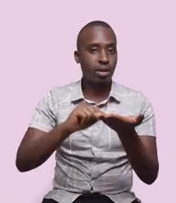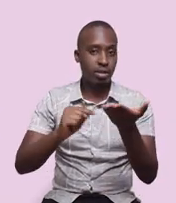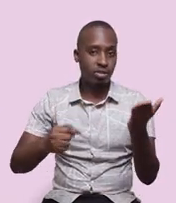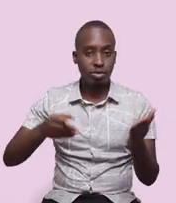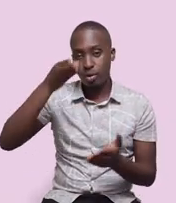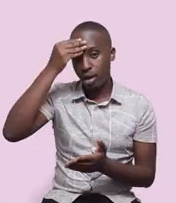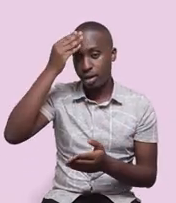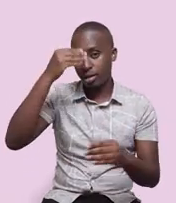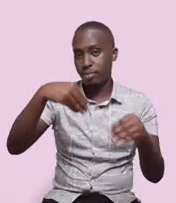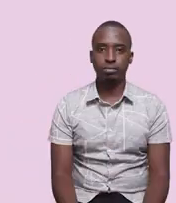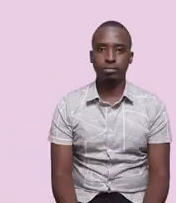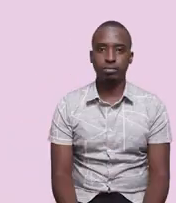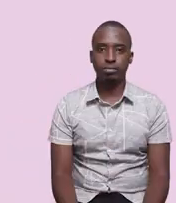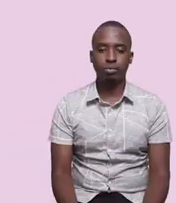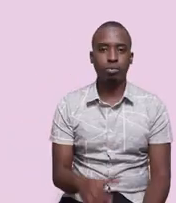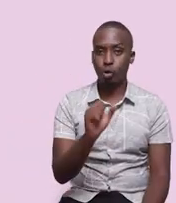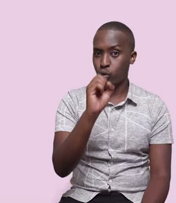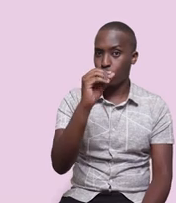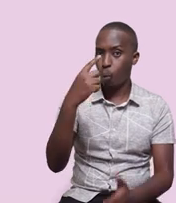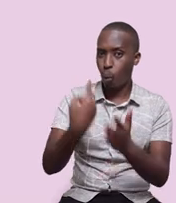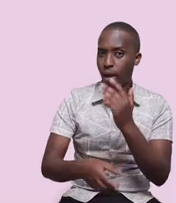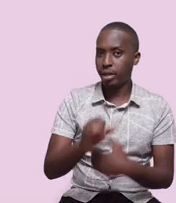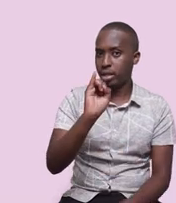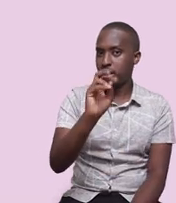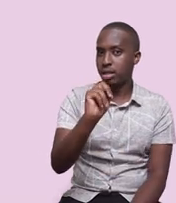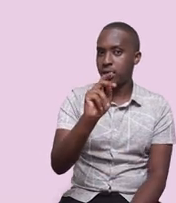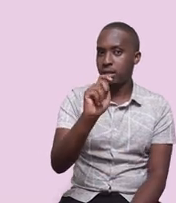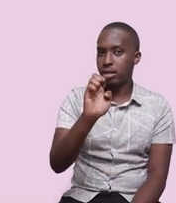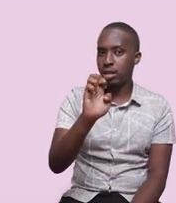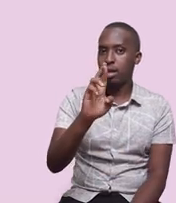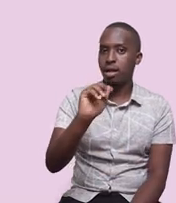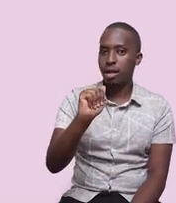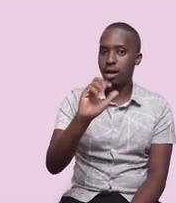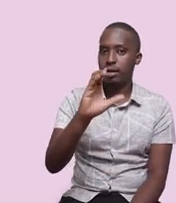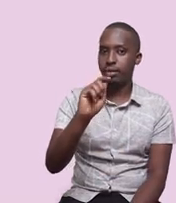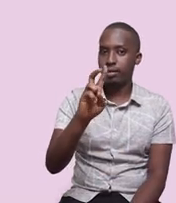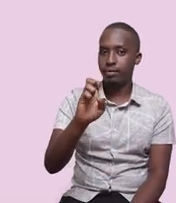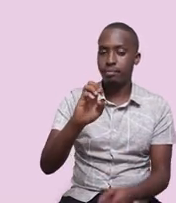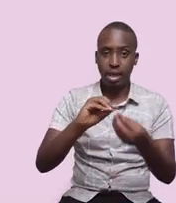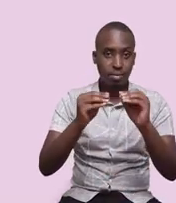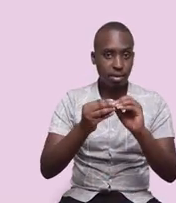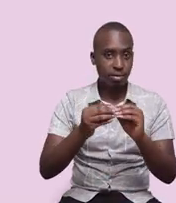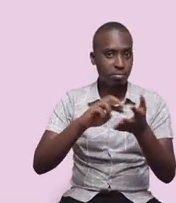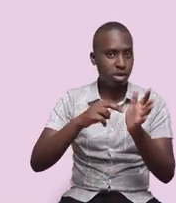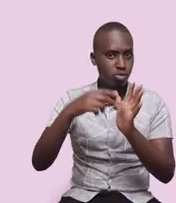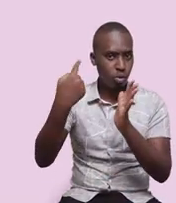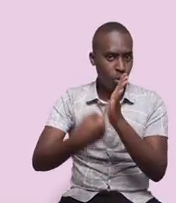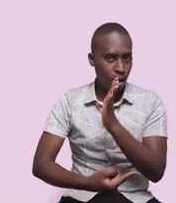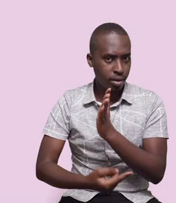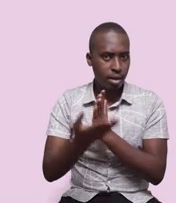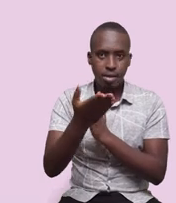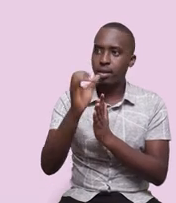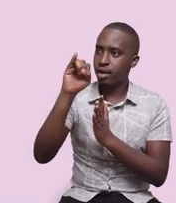learning material. So, what is interactive mathematics? Interactive mathematics